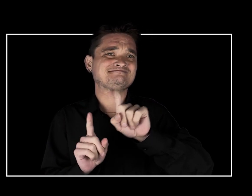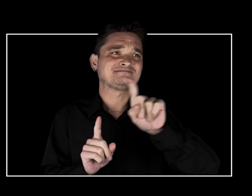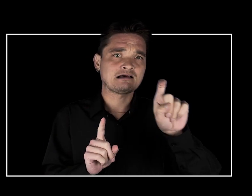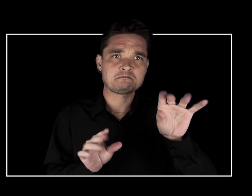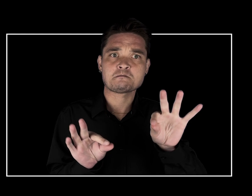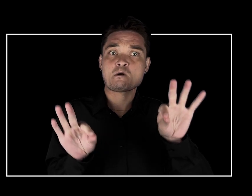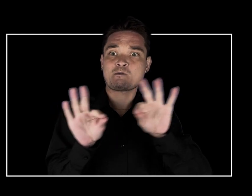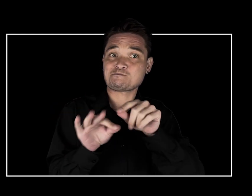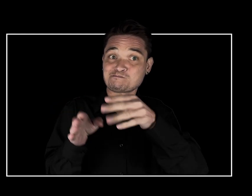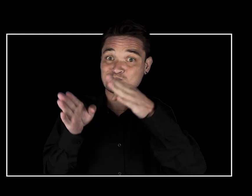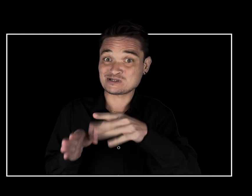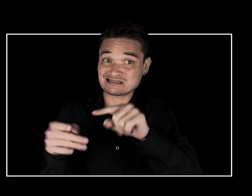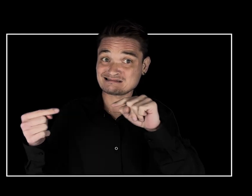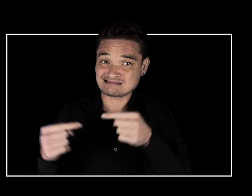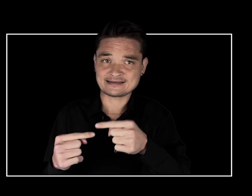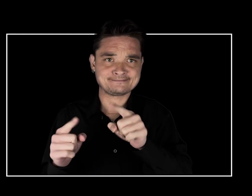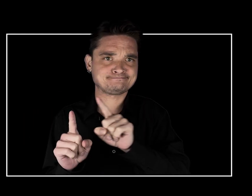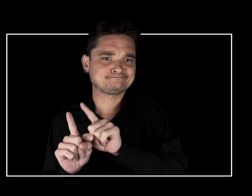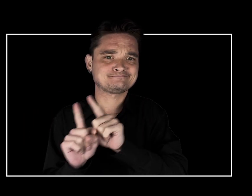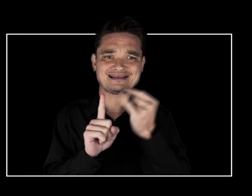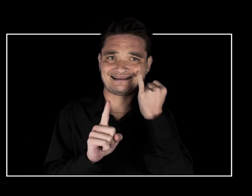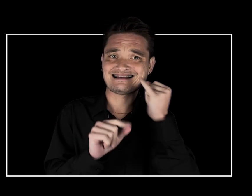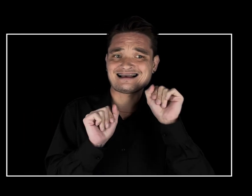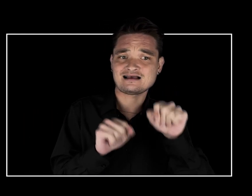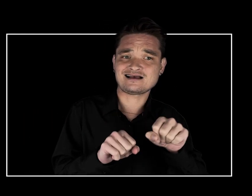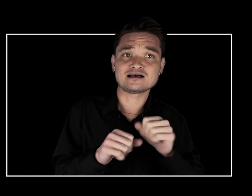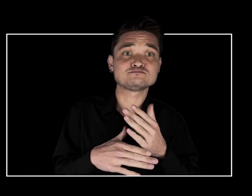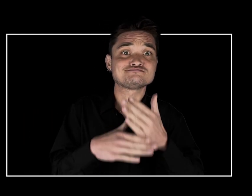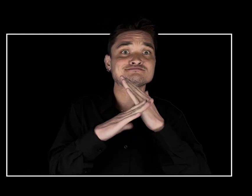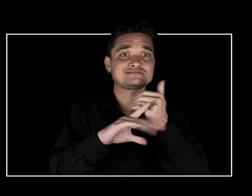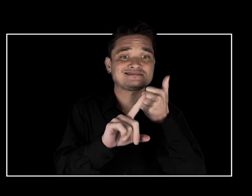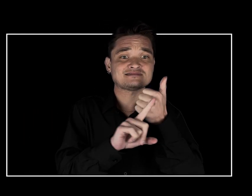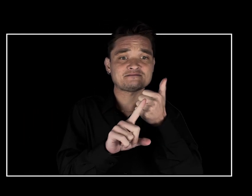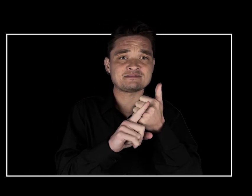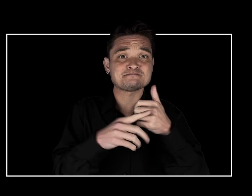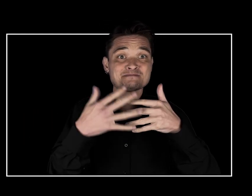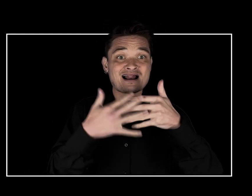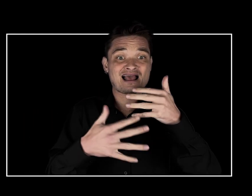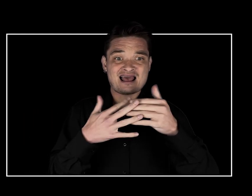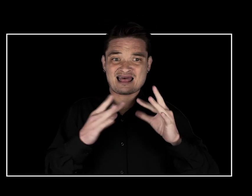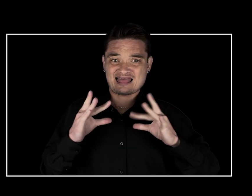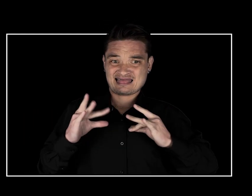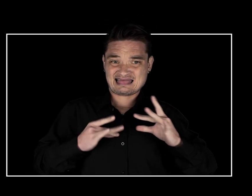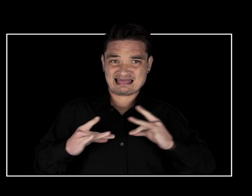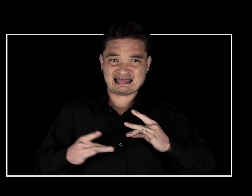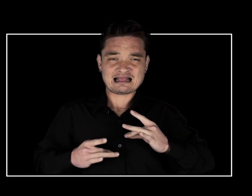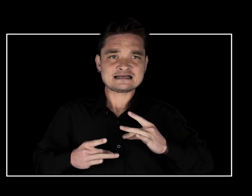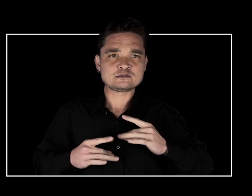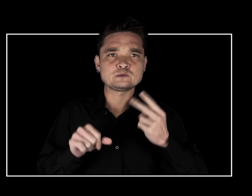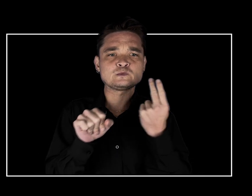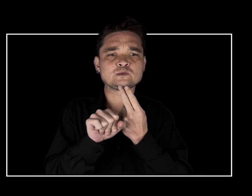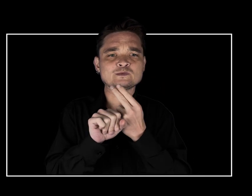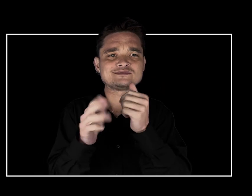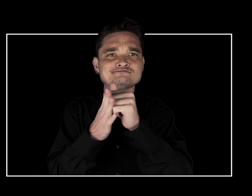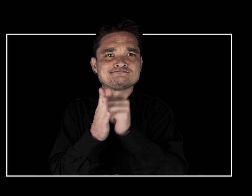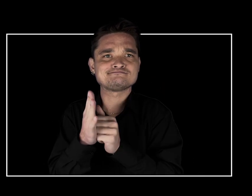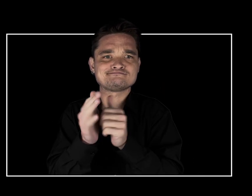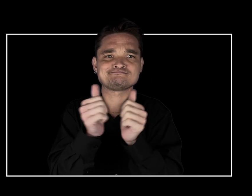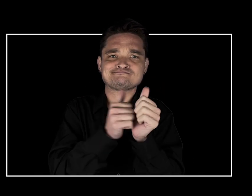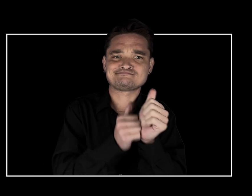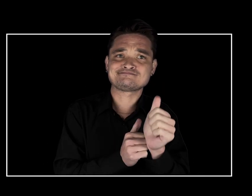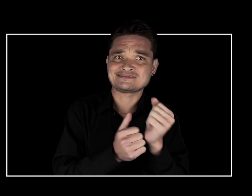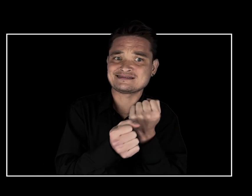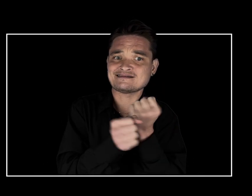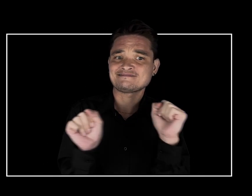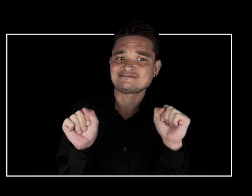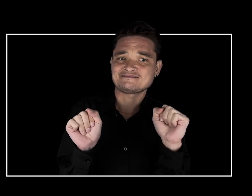can. Protect yourself from blood. Use plastic gloves to keep the blood off your hands. If you touch